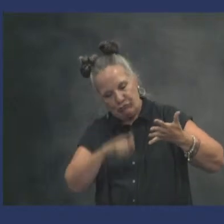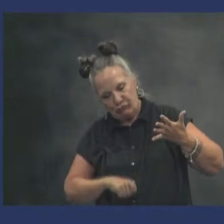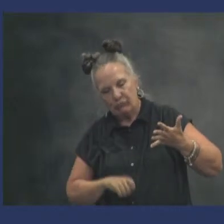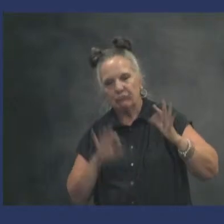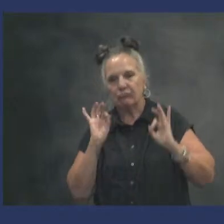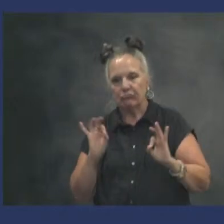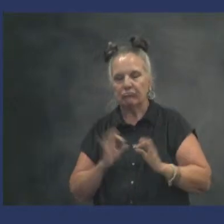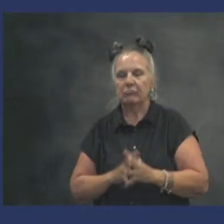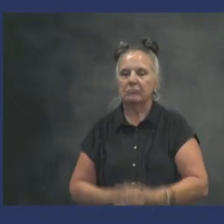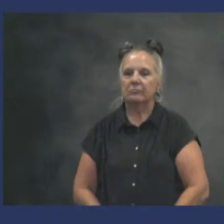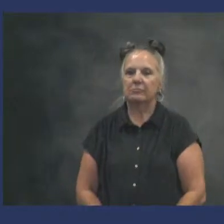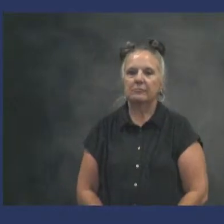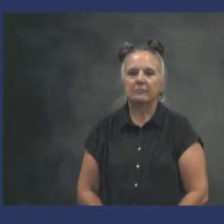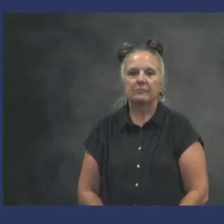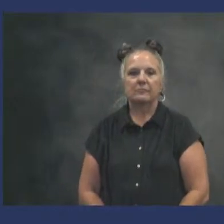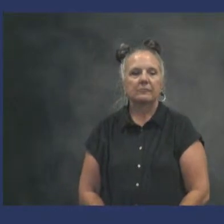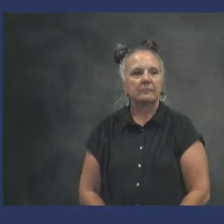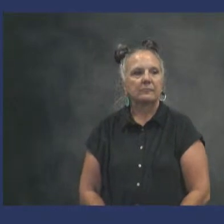the design.